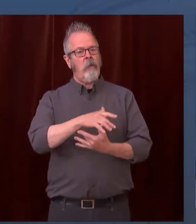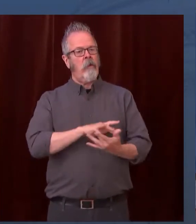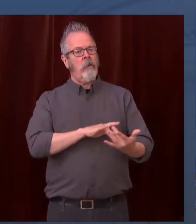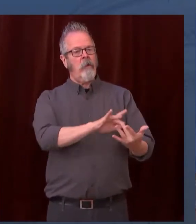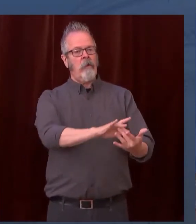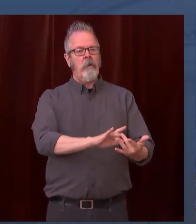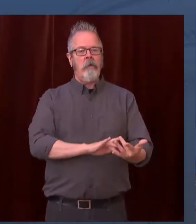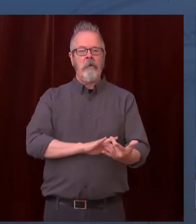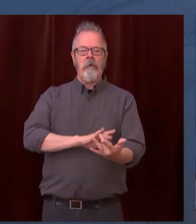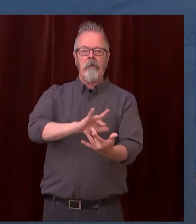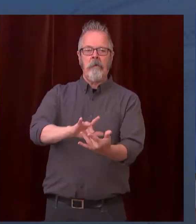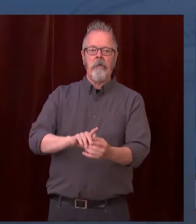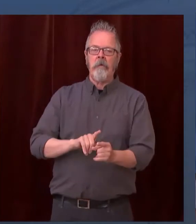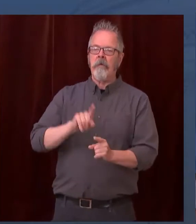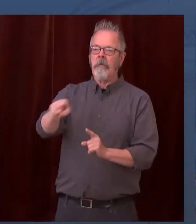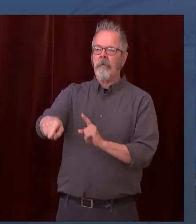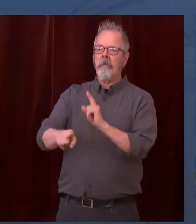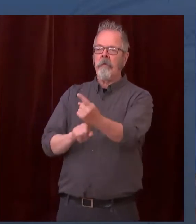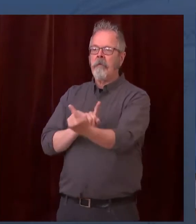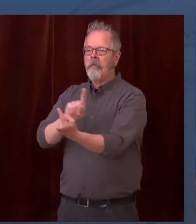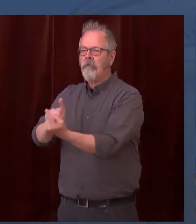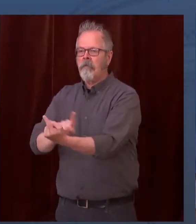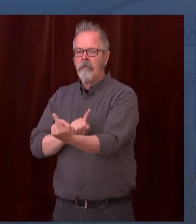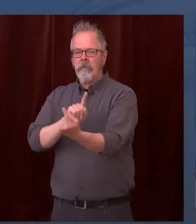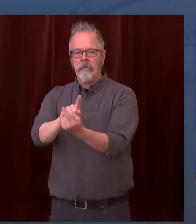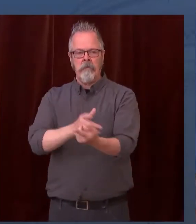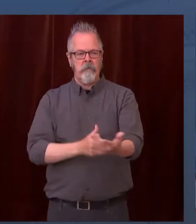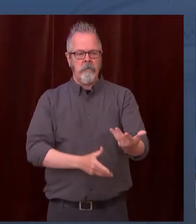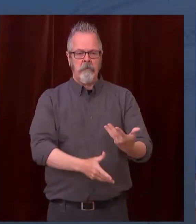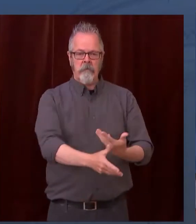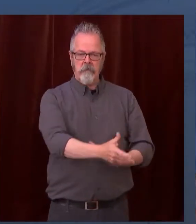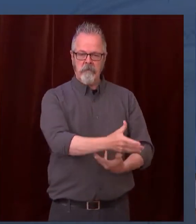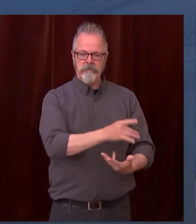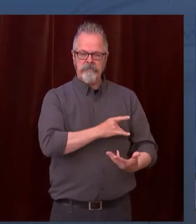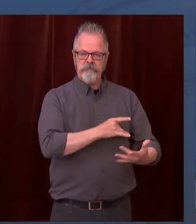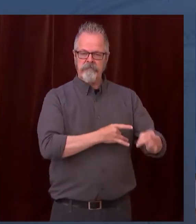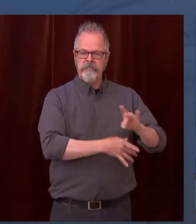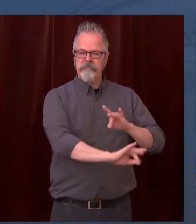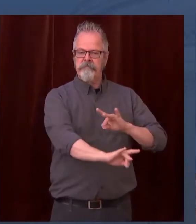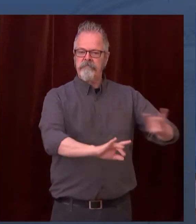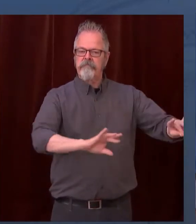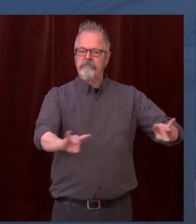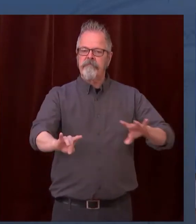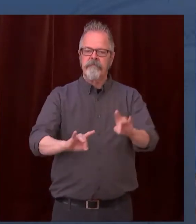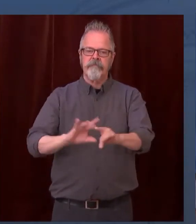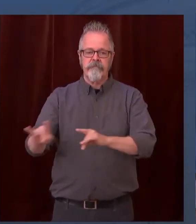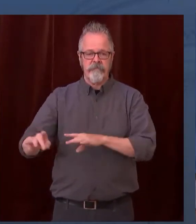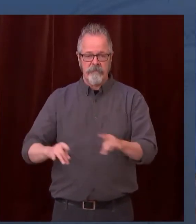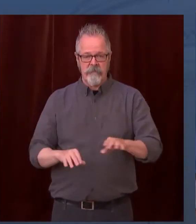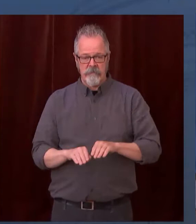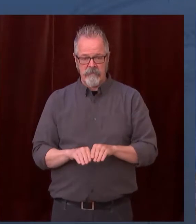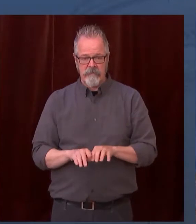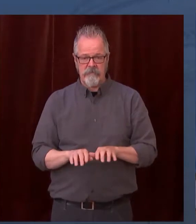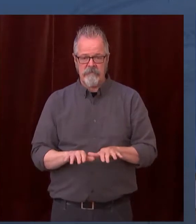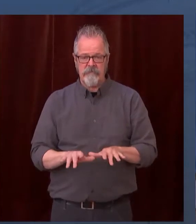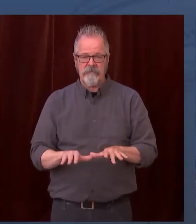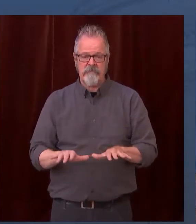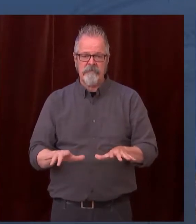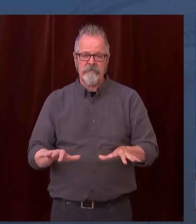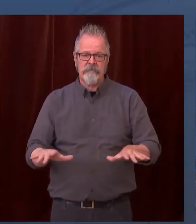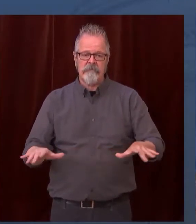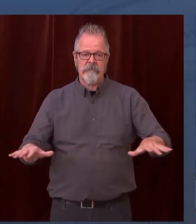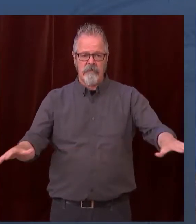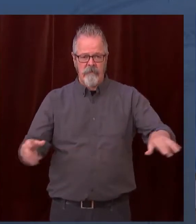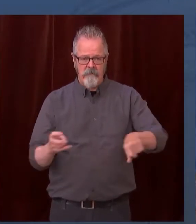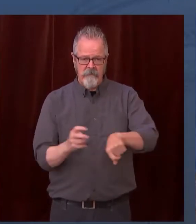our state. And we know this. If we are going to interact with one another, we simply have to